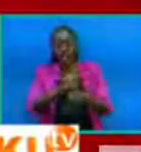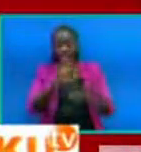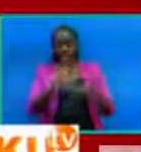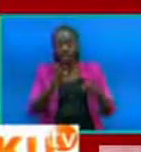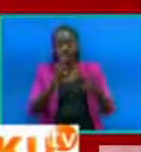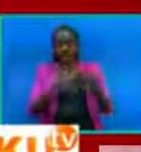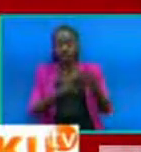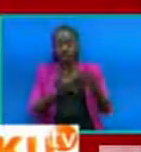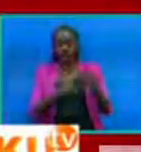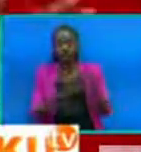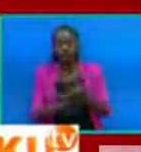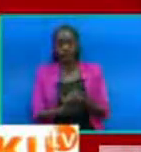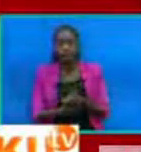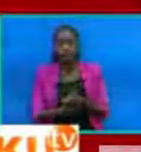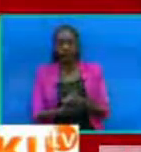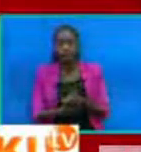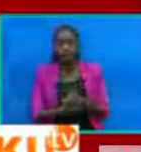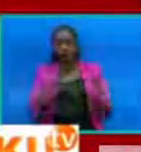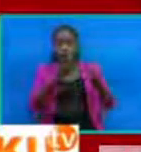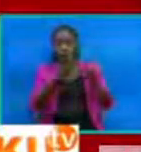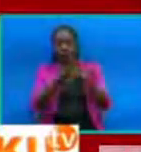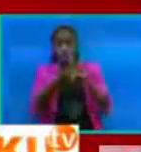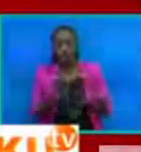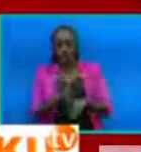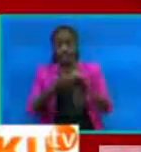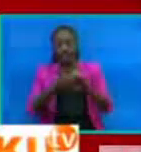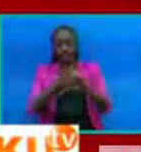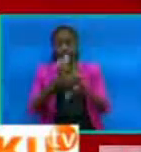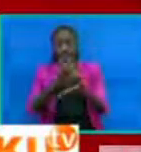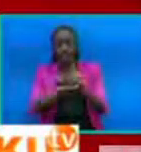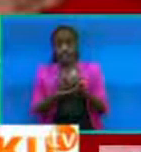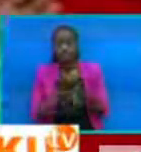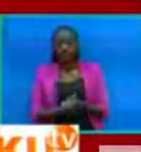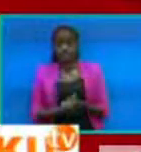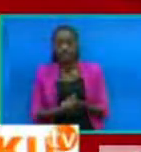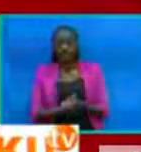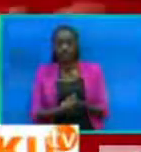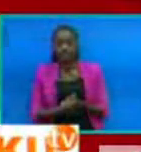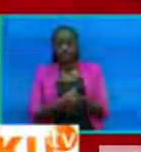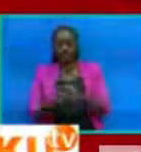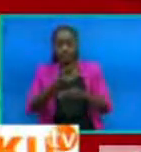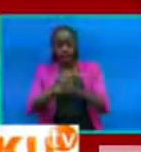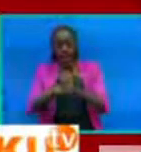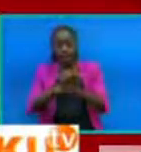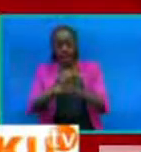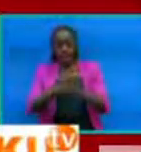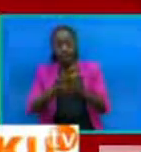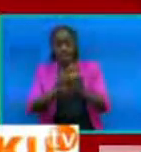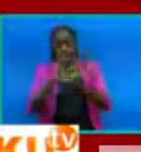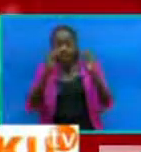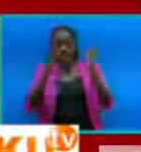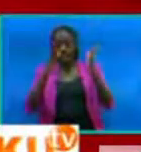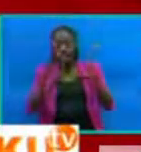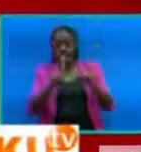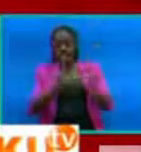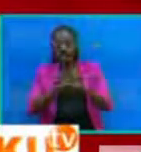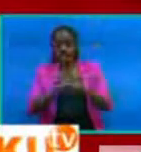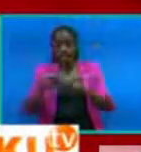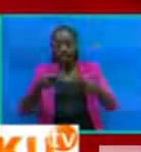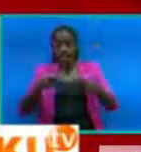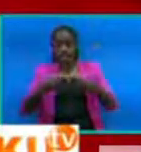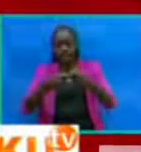So during this period, the mathematics teacher, physics teacher can go in and try